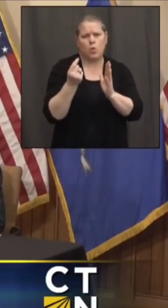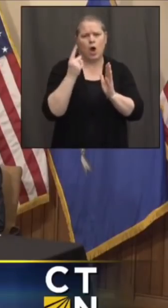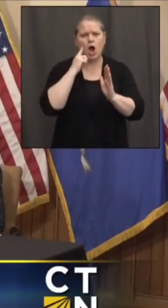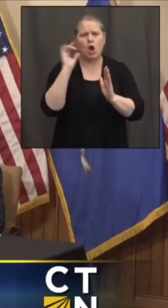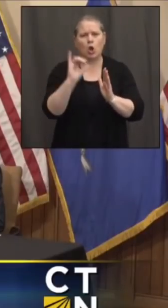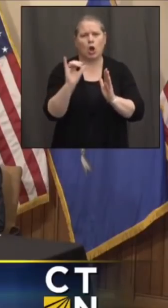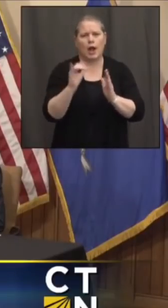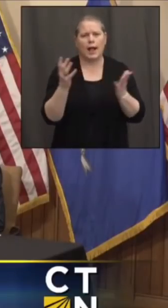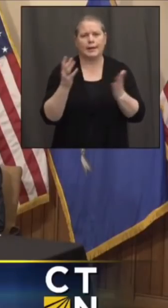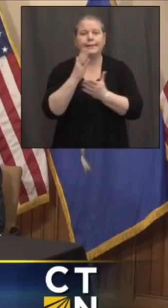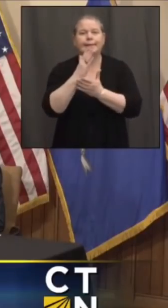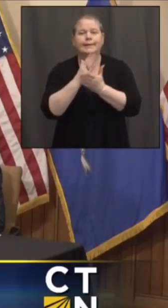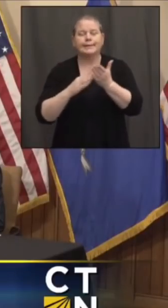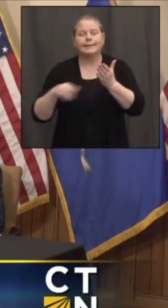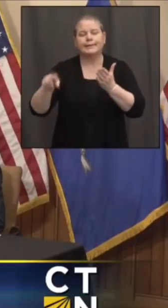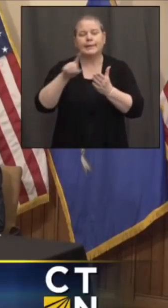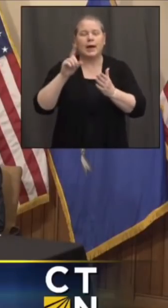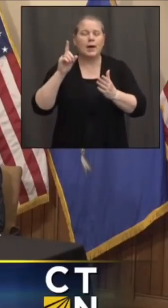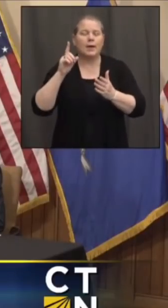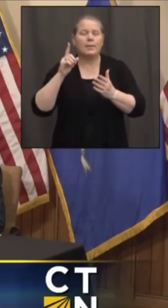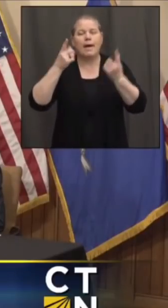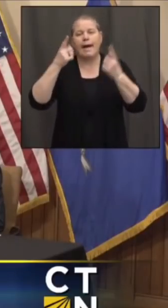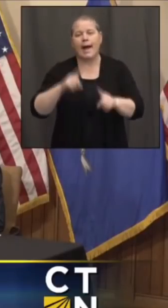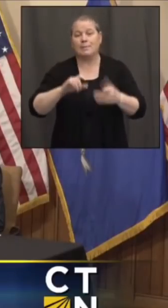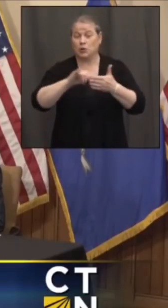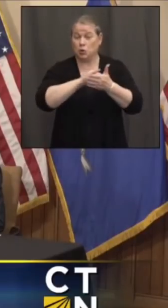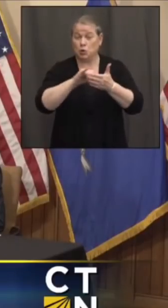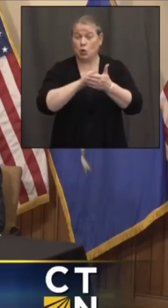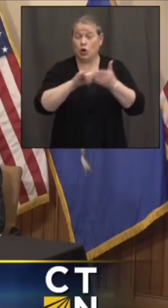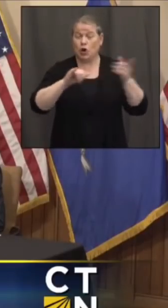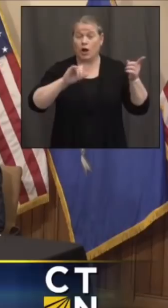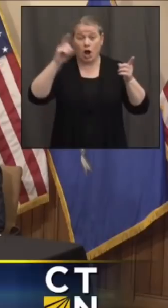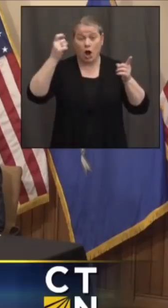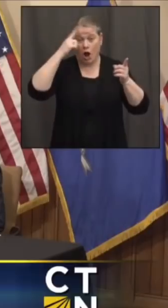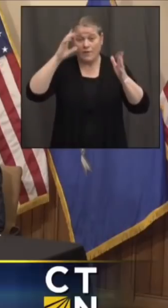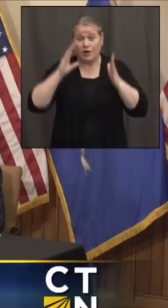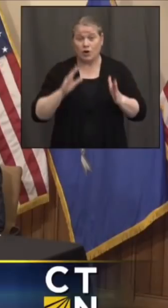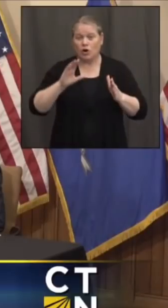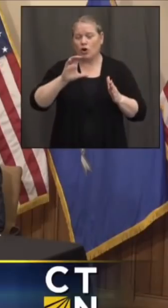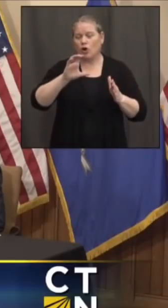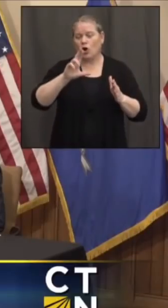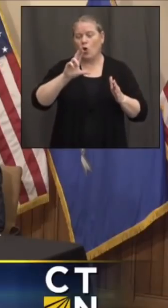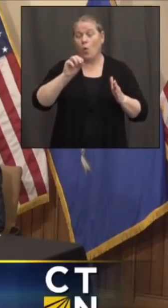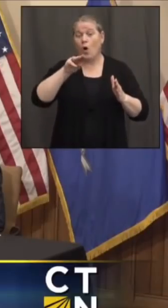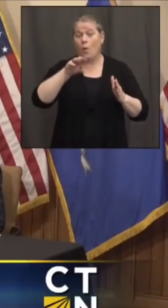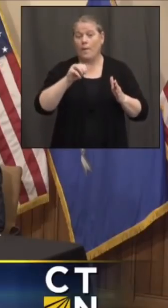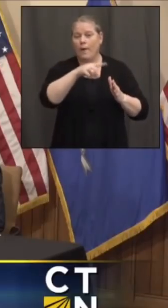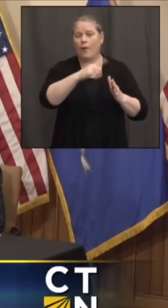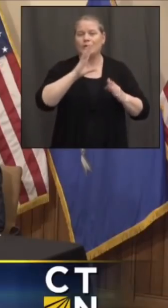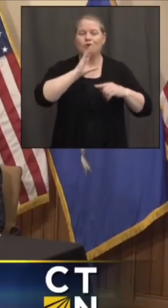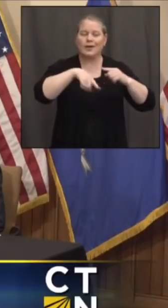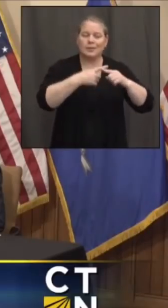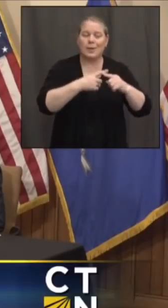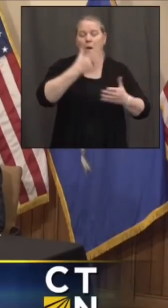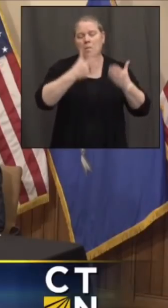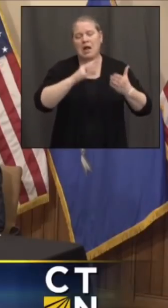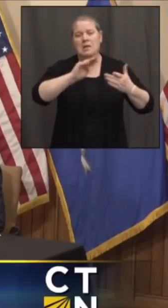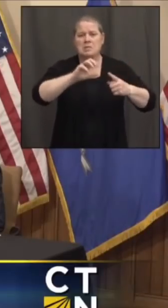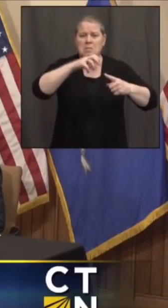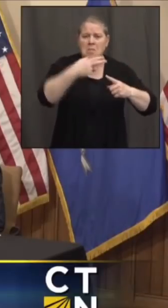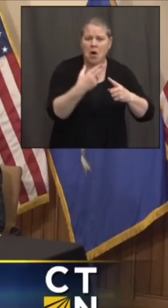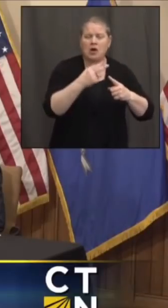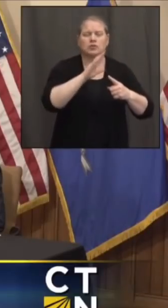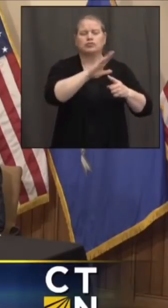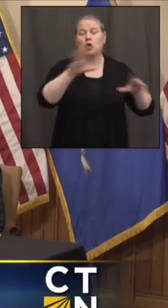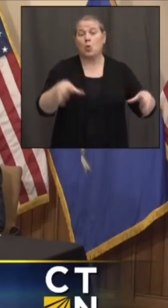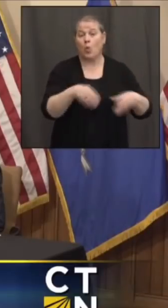from Governor Cuomo that he announced maybe weddings indoors will have a cap to maybe 150 in March. So just interested in if